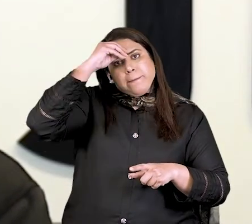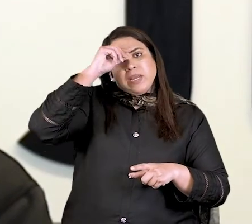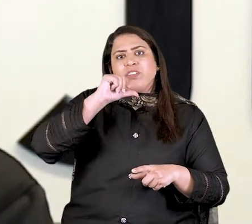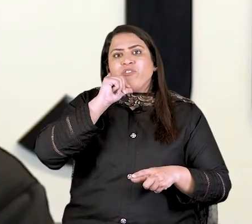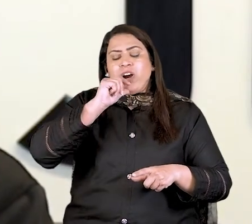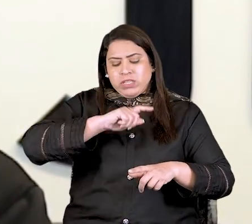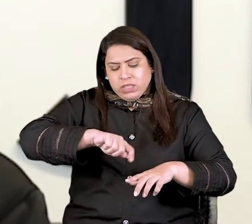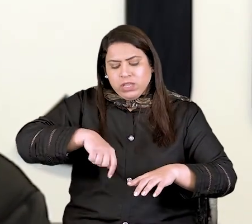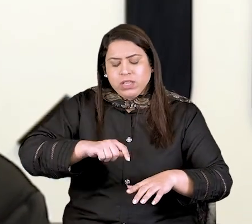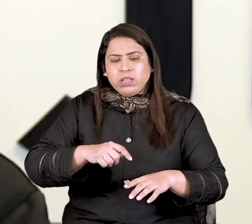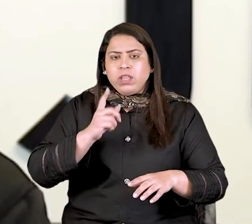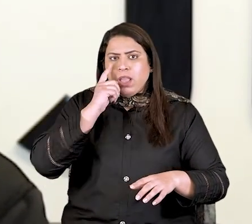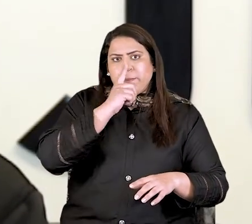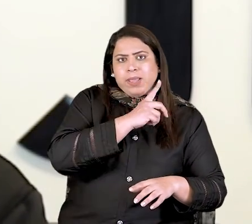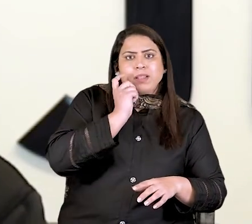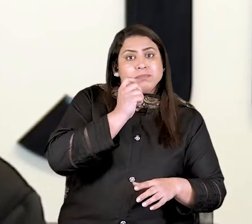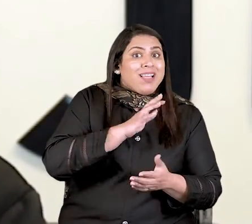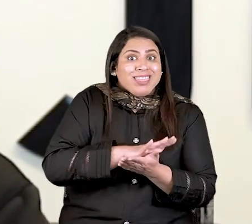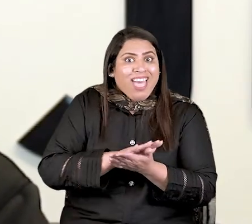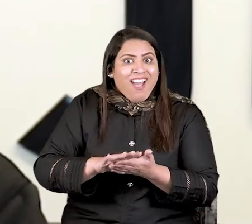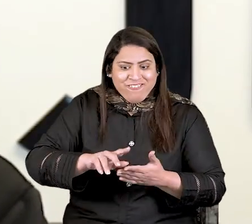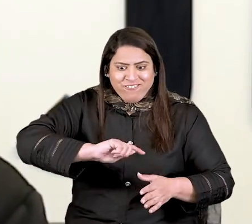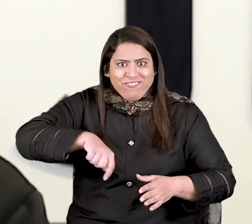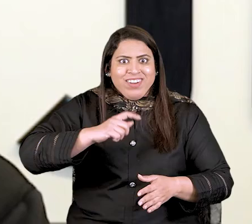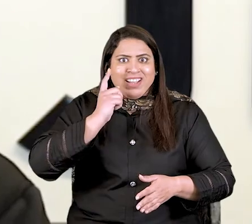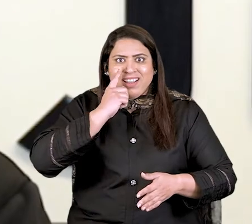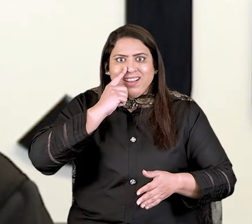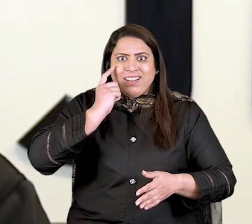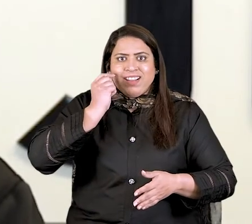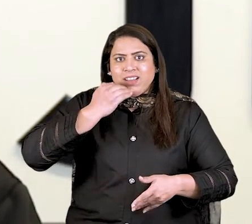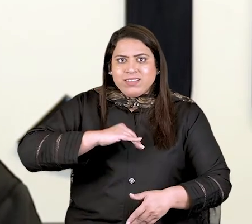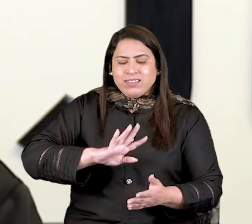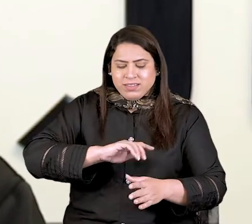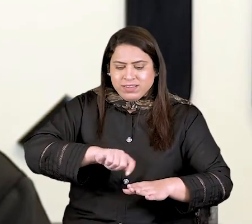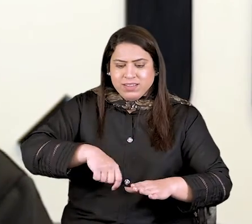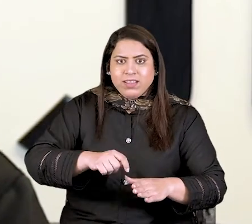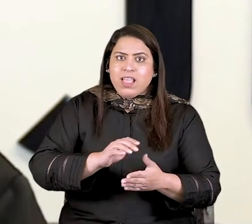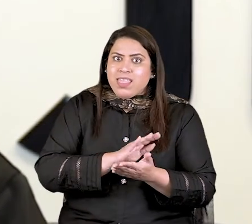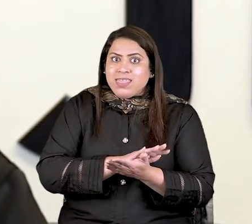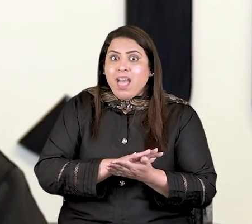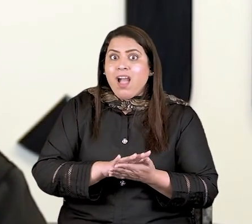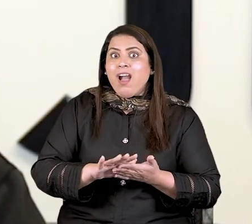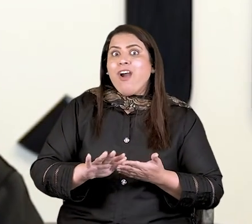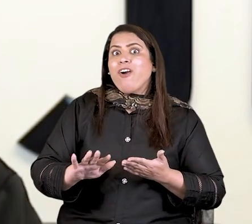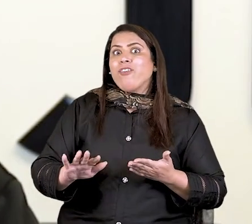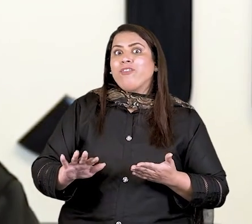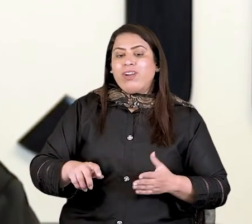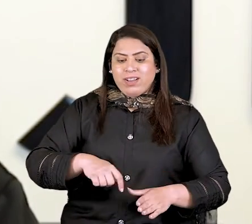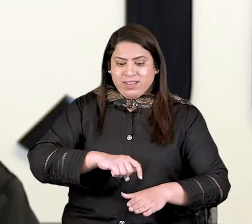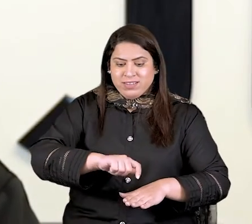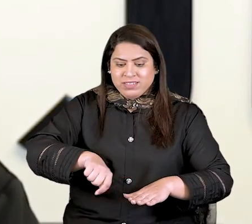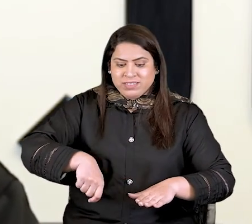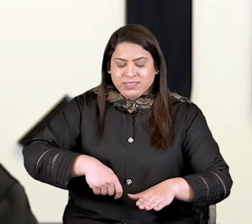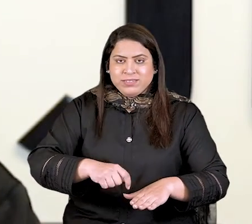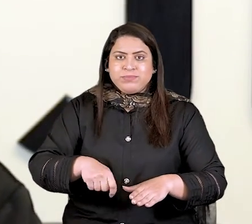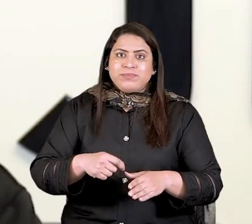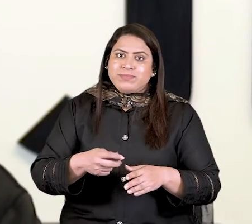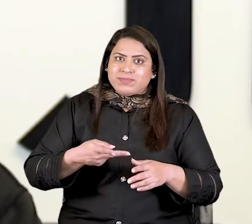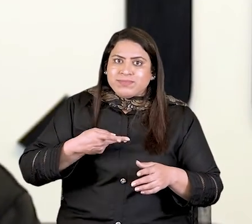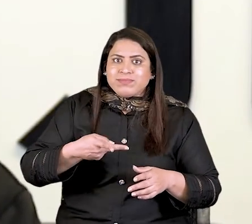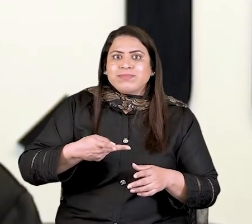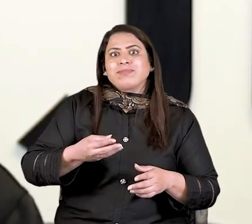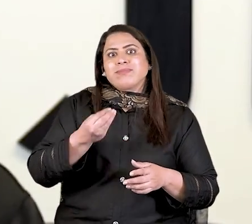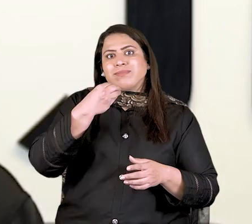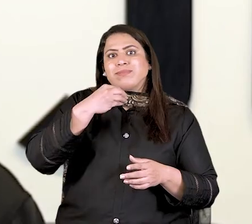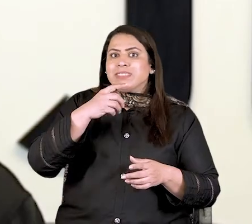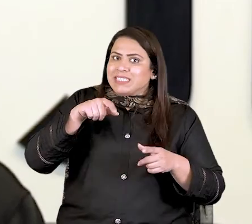food is being made for my mother, father, your brother, sisters, your children. If you can serve the food to